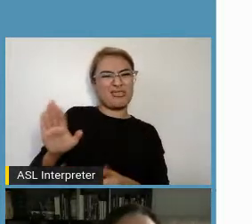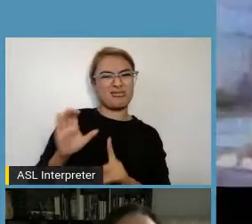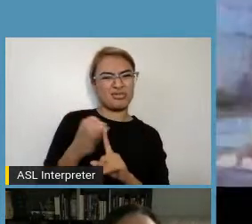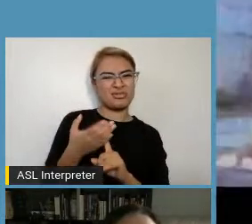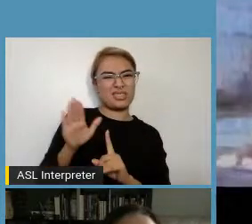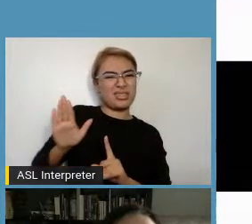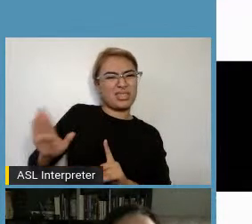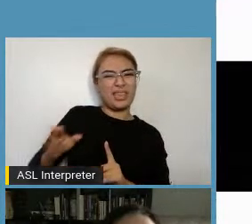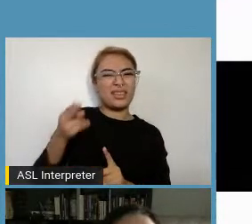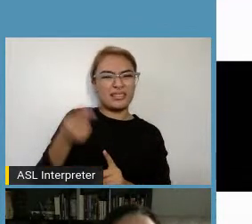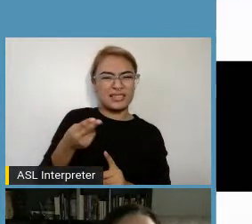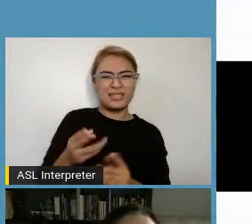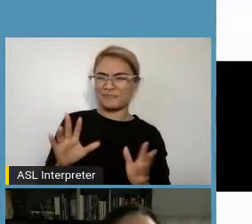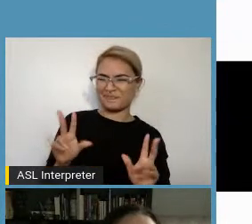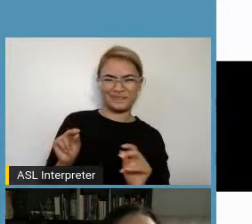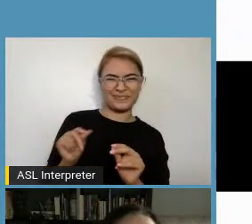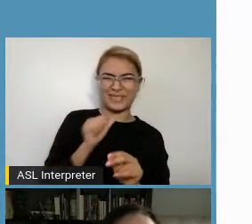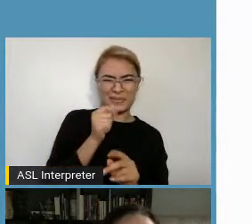Let's see.